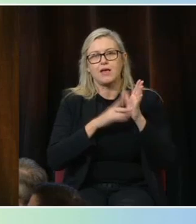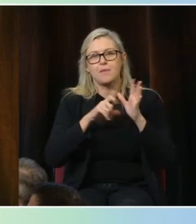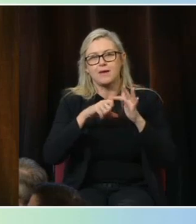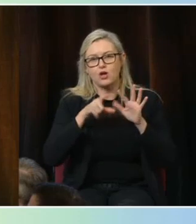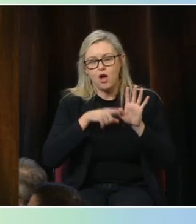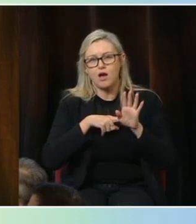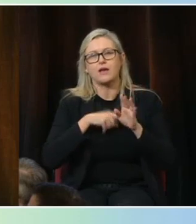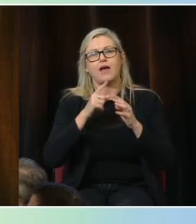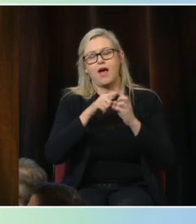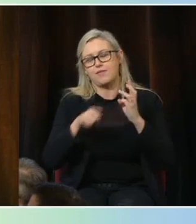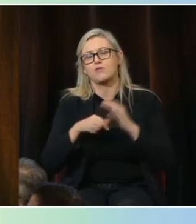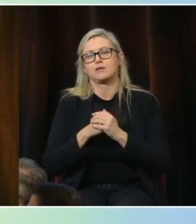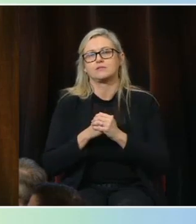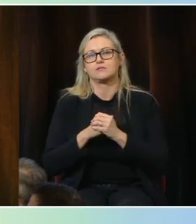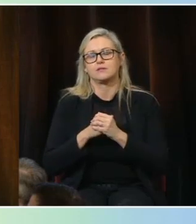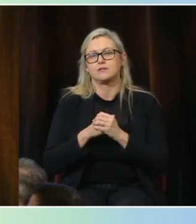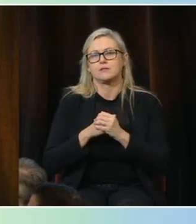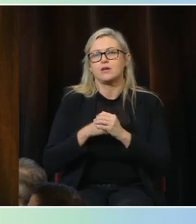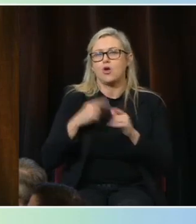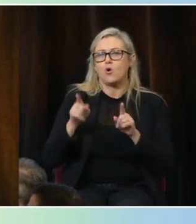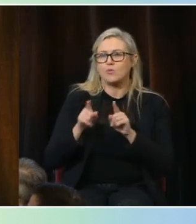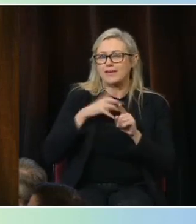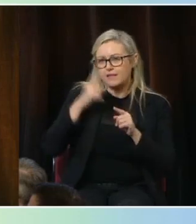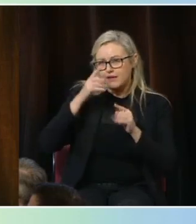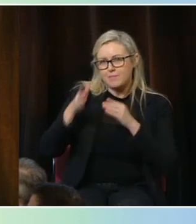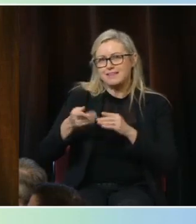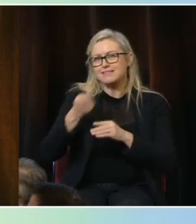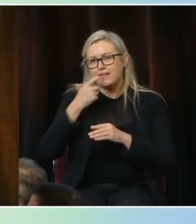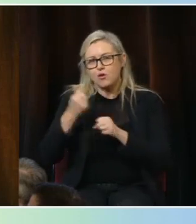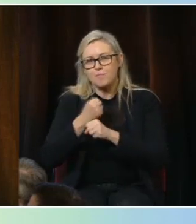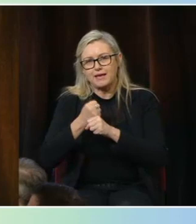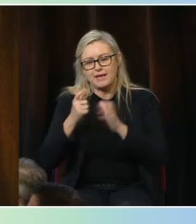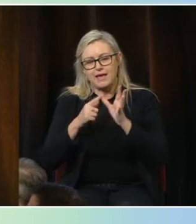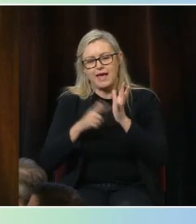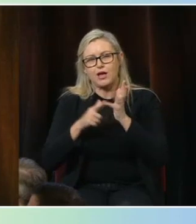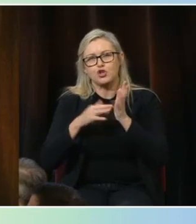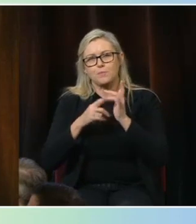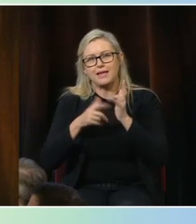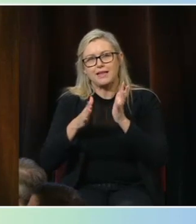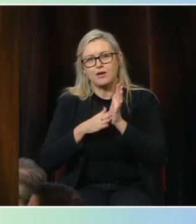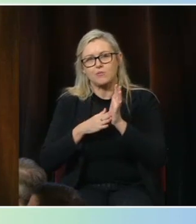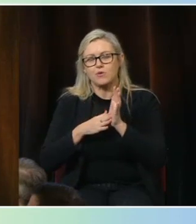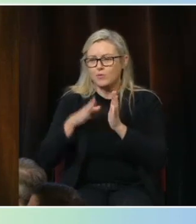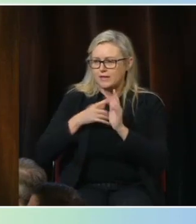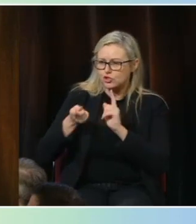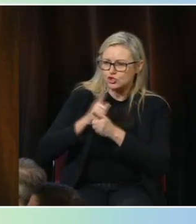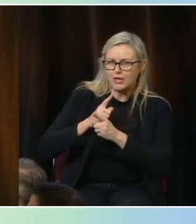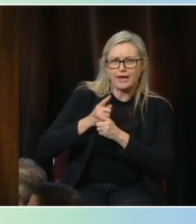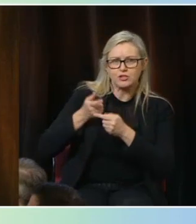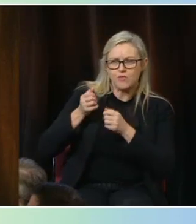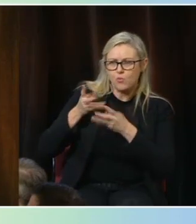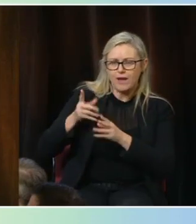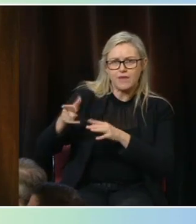there are existing activities such as still making an aluminum production which should be able to transform through low emissions Technologies and practices